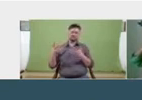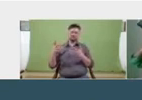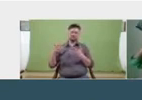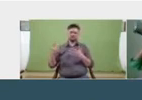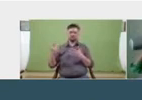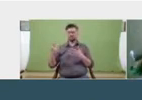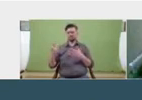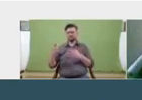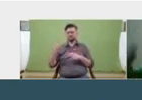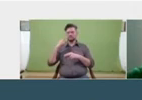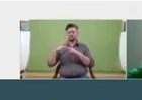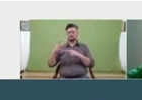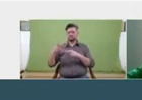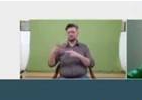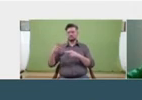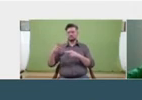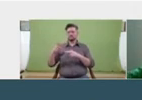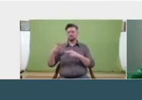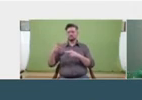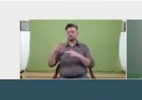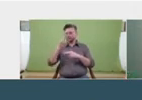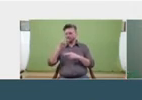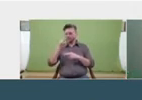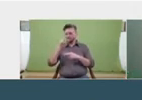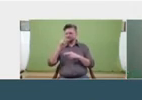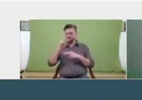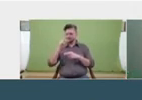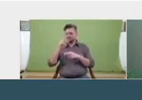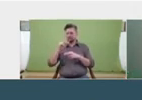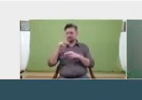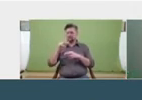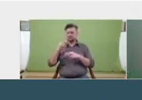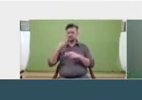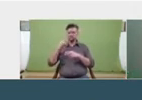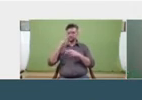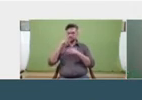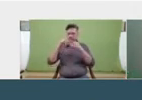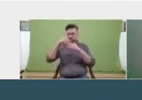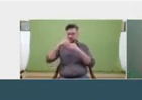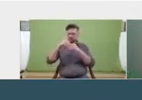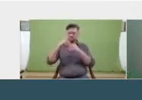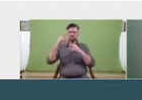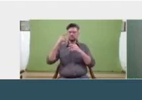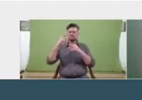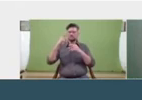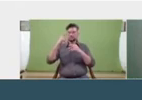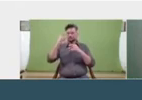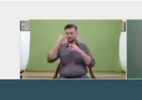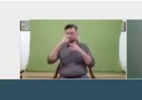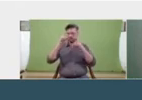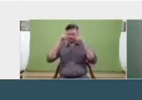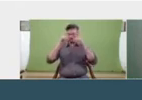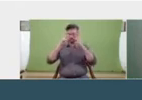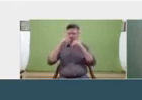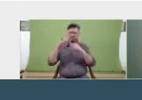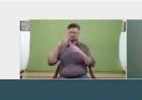which are outside let's say speech let's say your facial expressions uh raising of eyebrows etc are not that important for in spoken